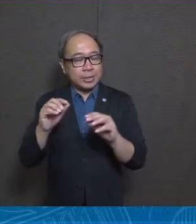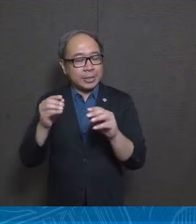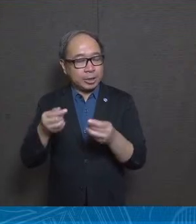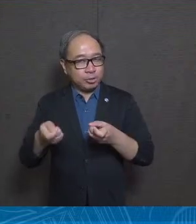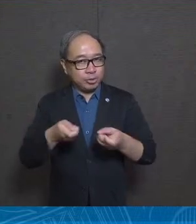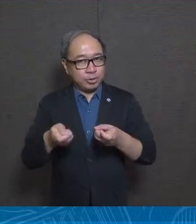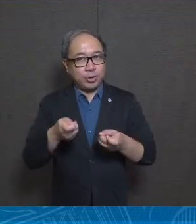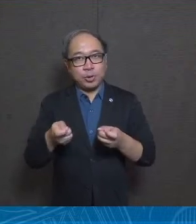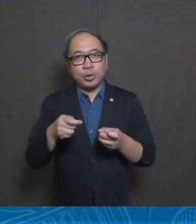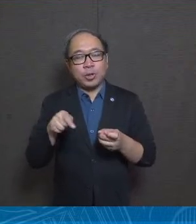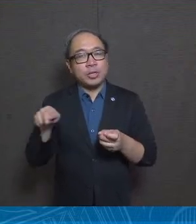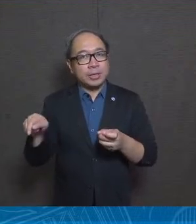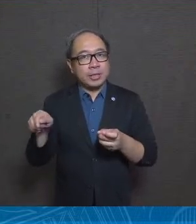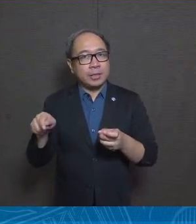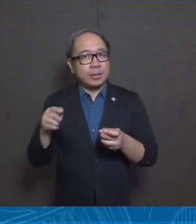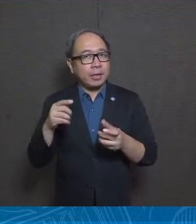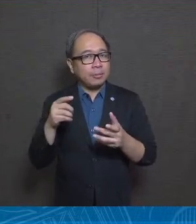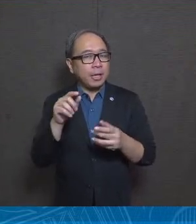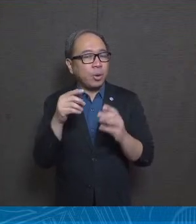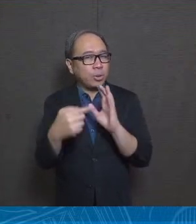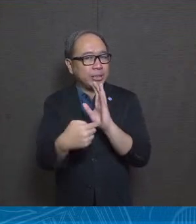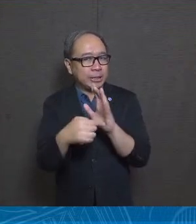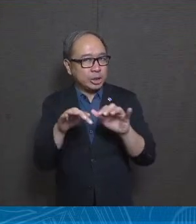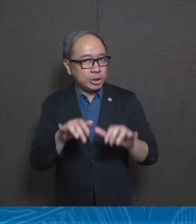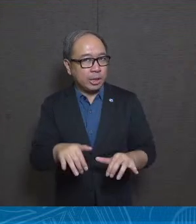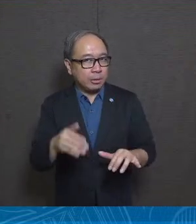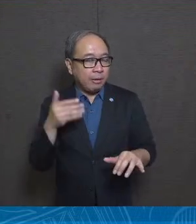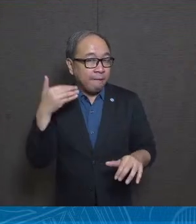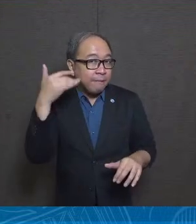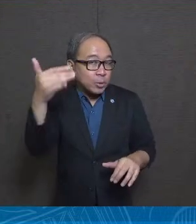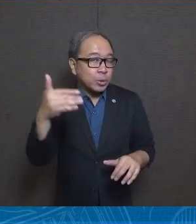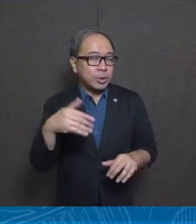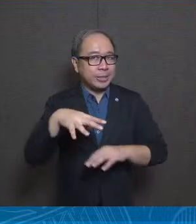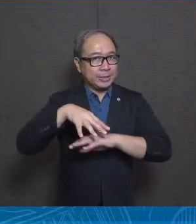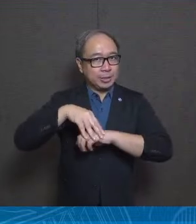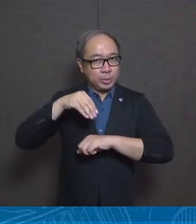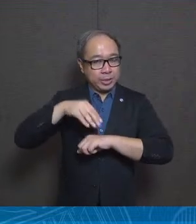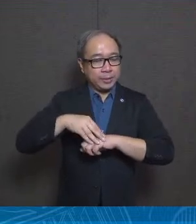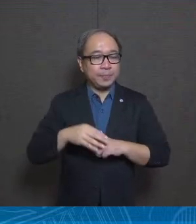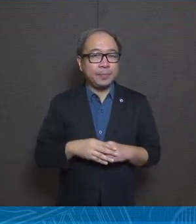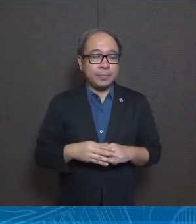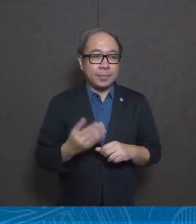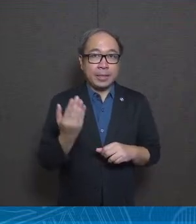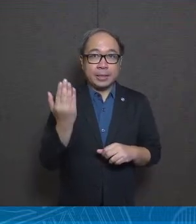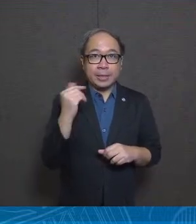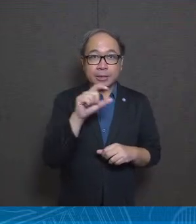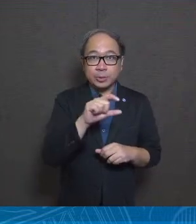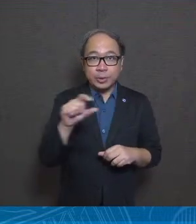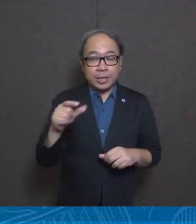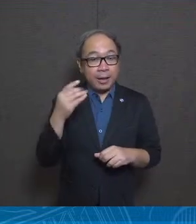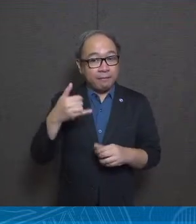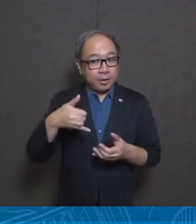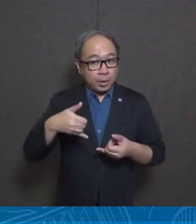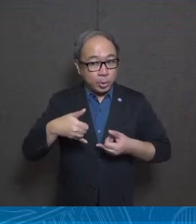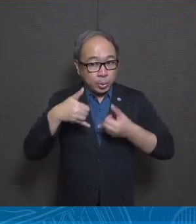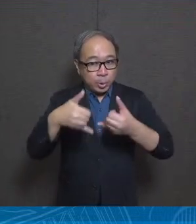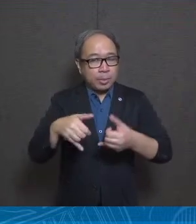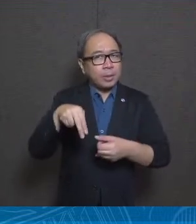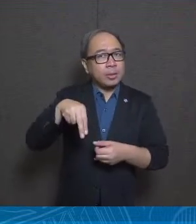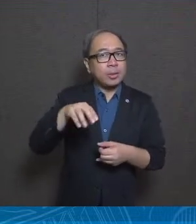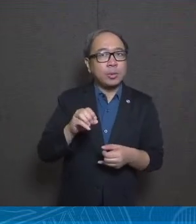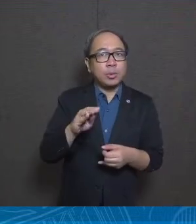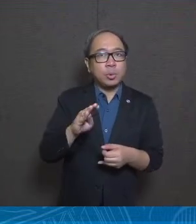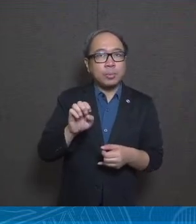in Stockholm, Sweden. Just last week, as you all know, the Nobel Prizes in physics